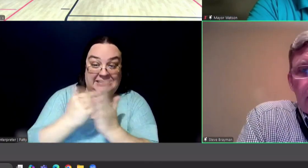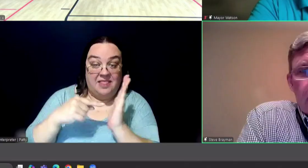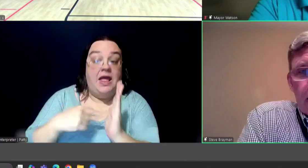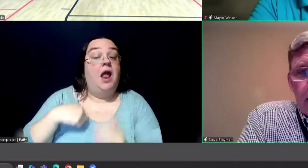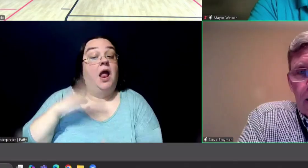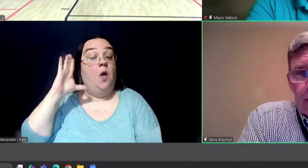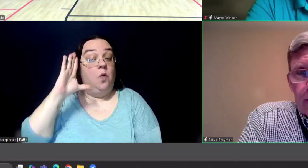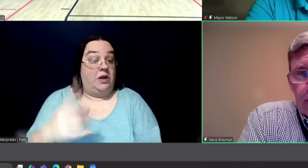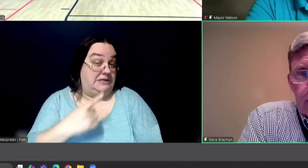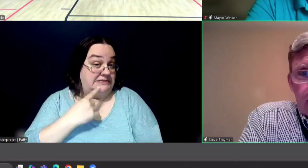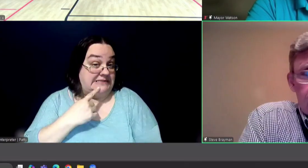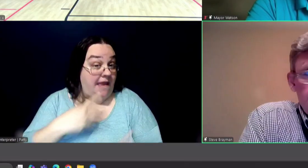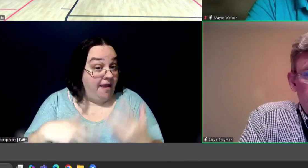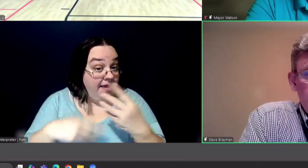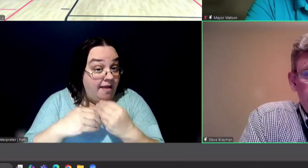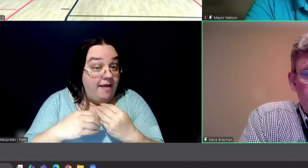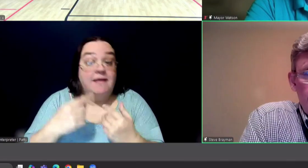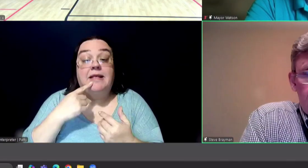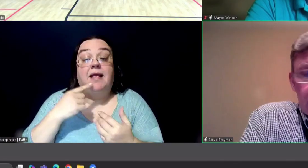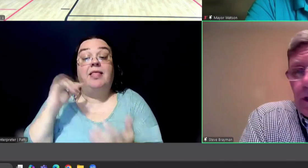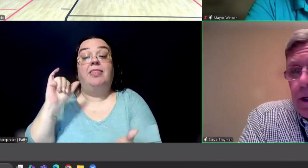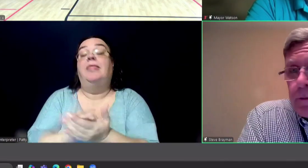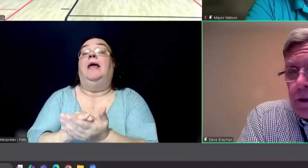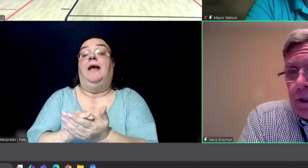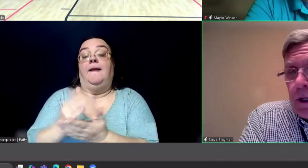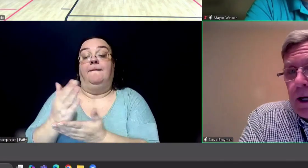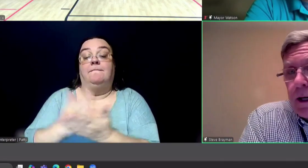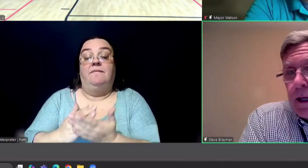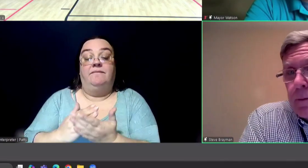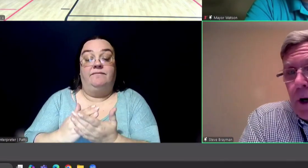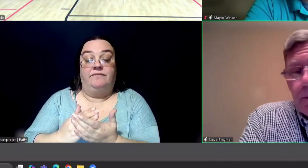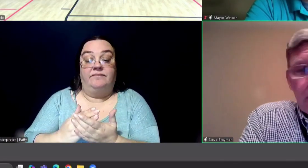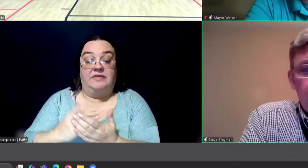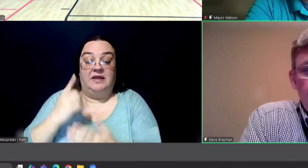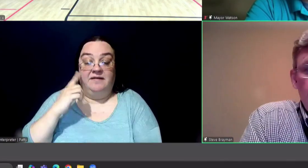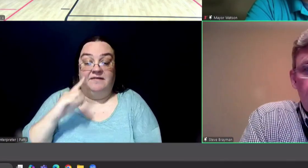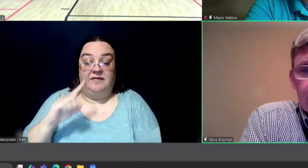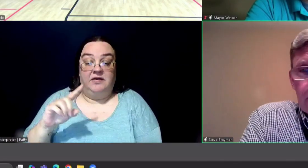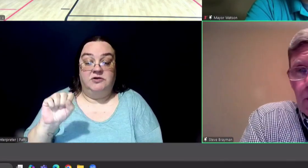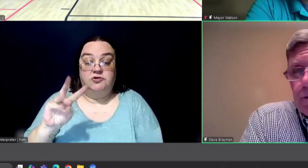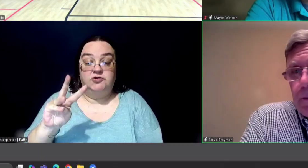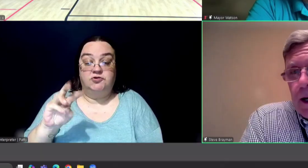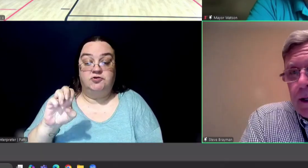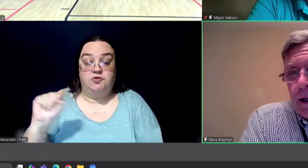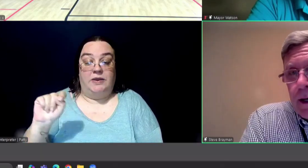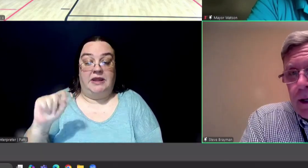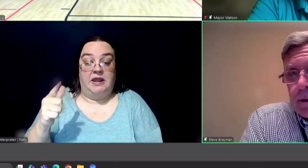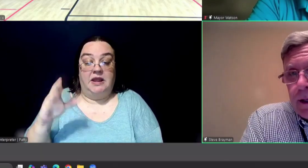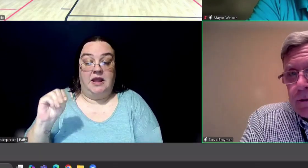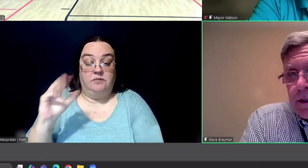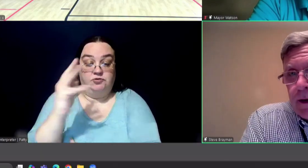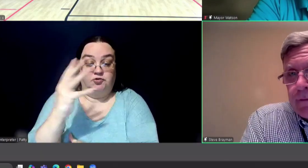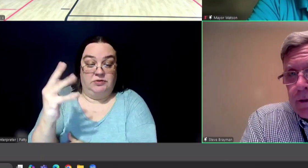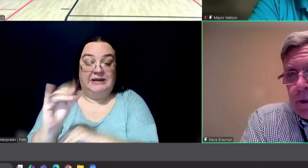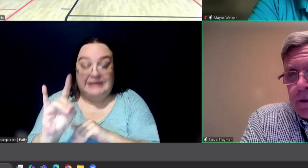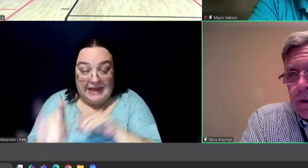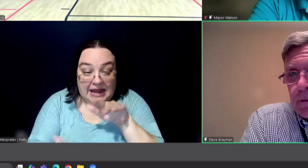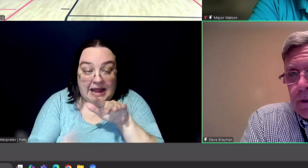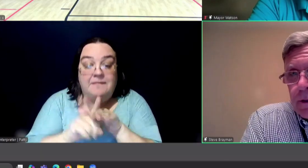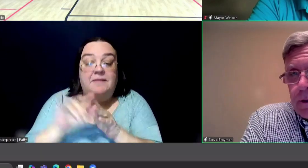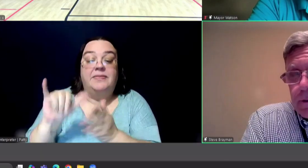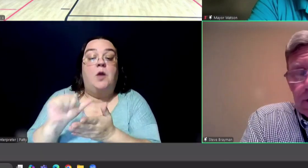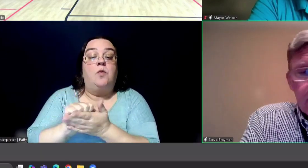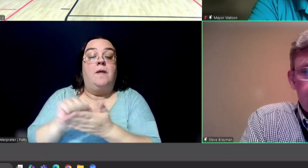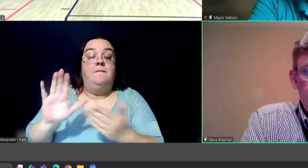that the aspect of a sweet gum tree came up. That was removed by town staff this week.